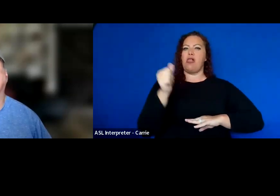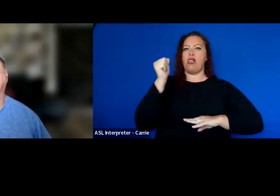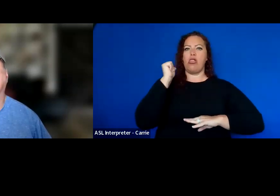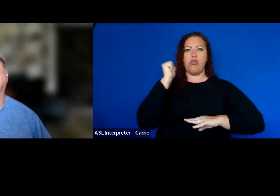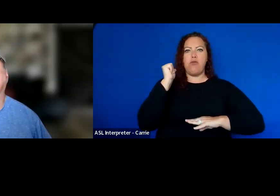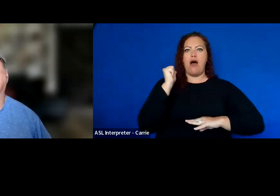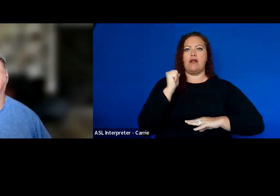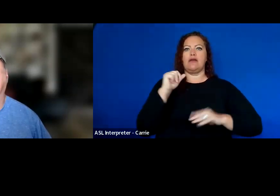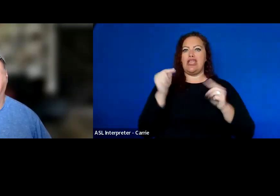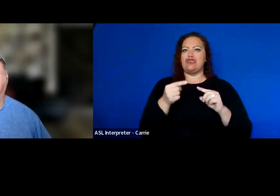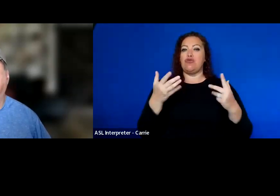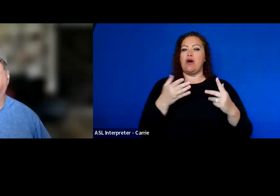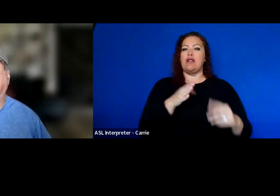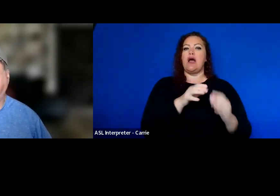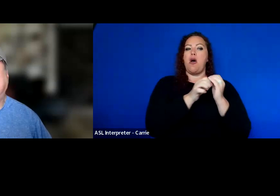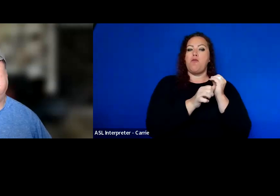issues. Okay.